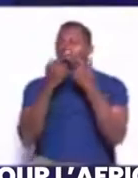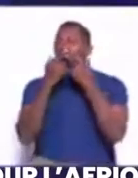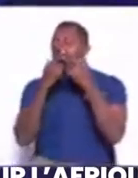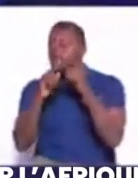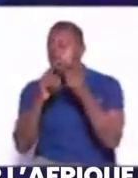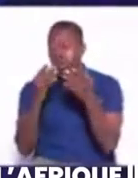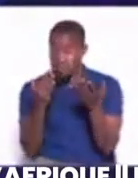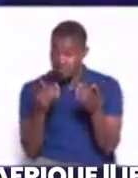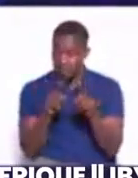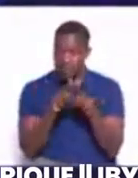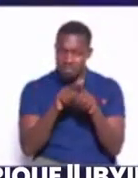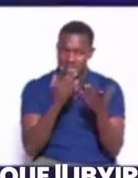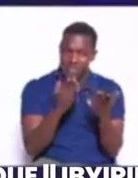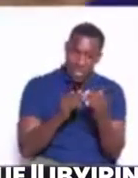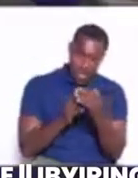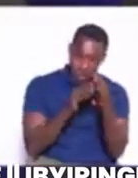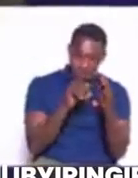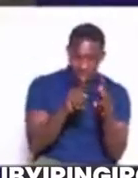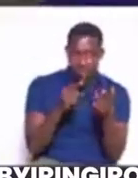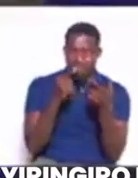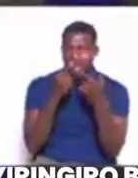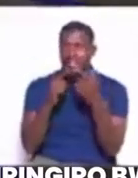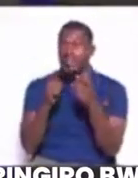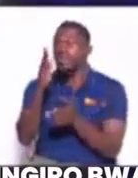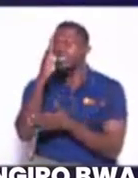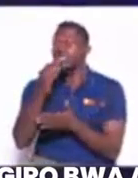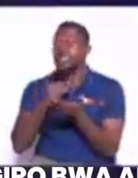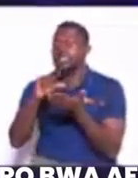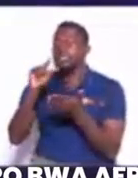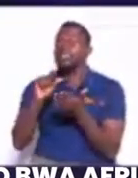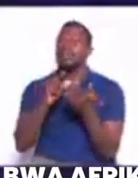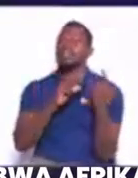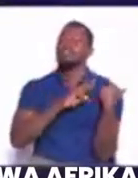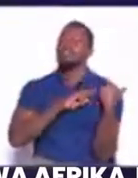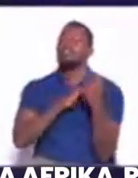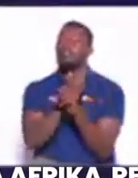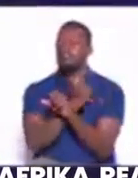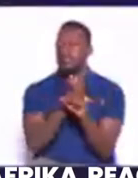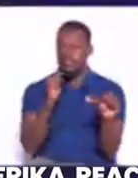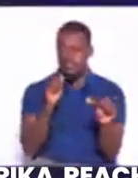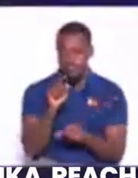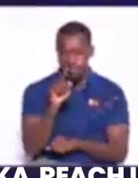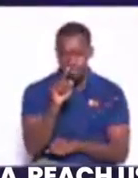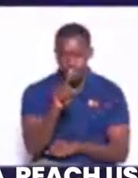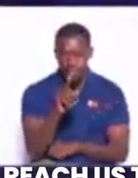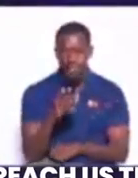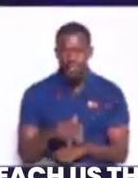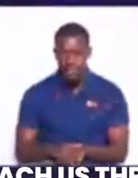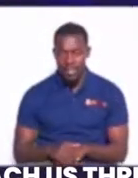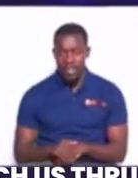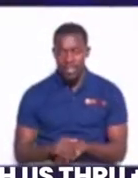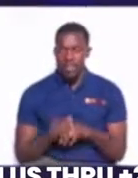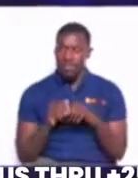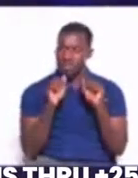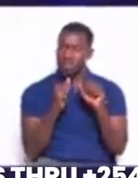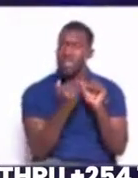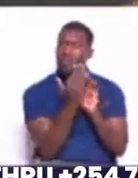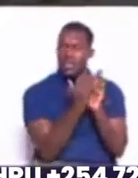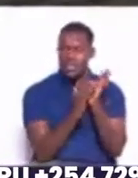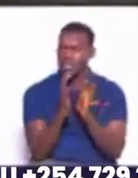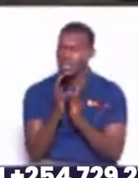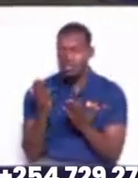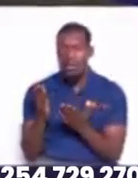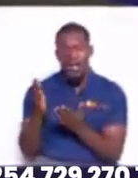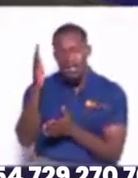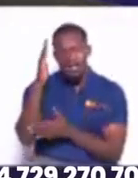kneel at the cross of Calvary. We say, "Jesus, I've sinned. I've broken your law. Pardon me, Jesus." And he says,